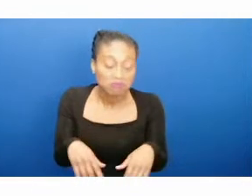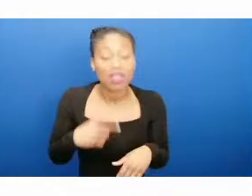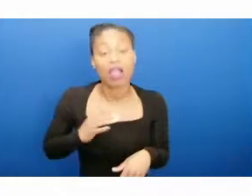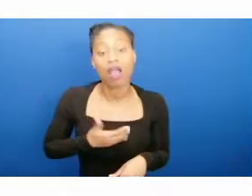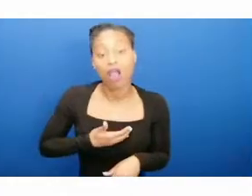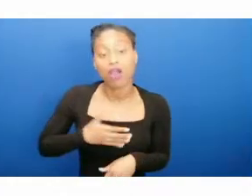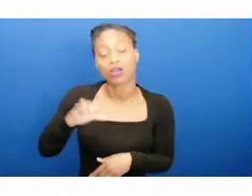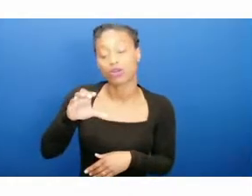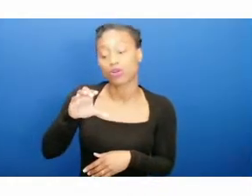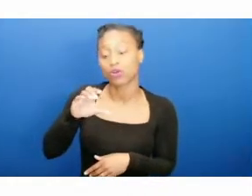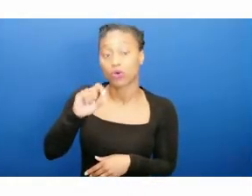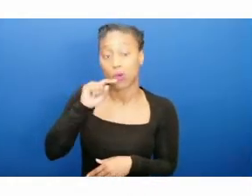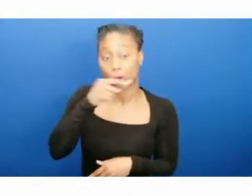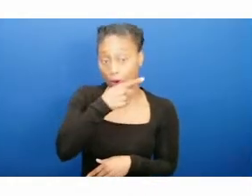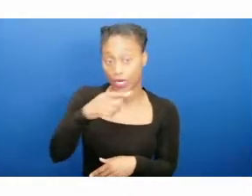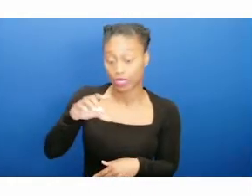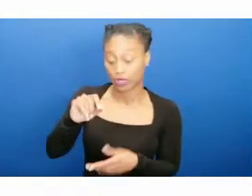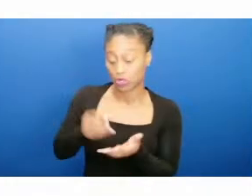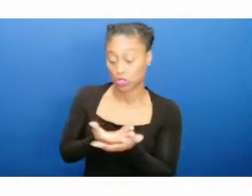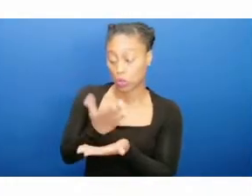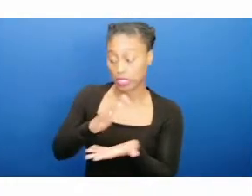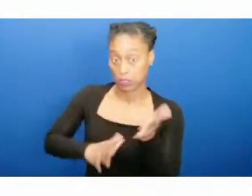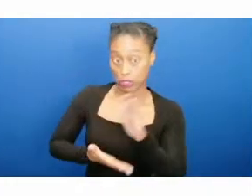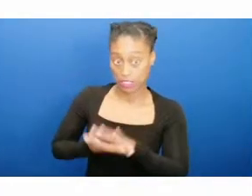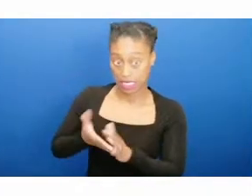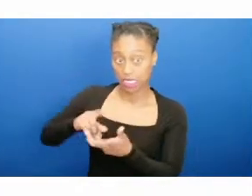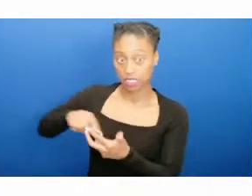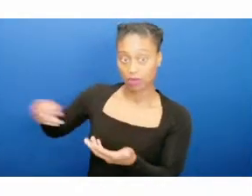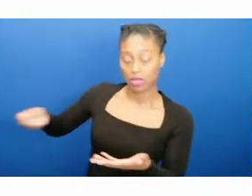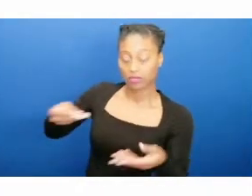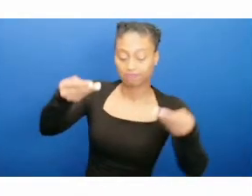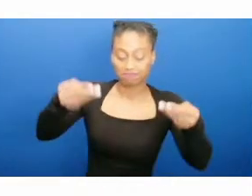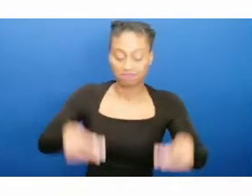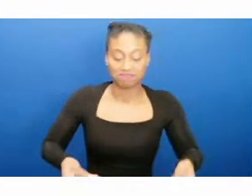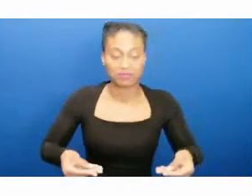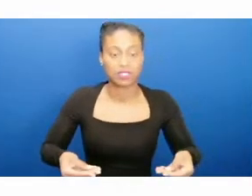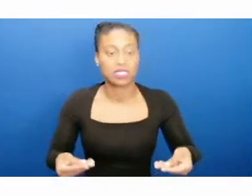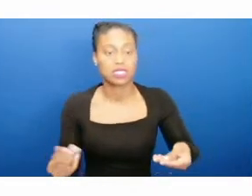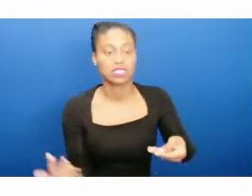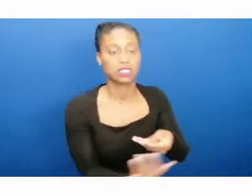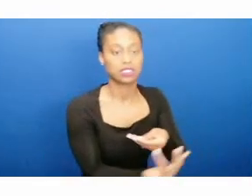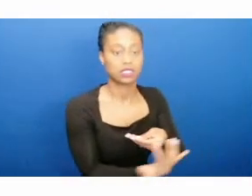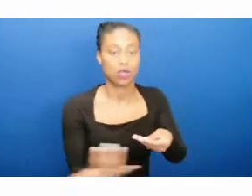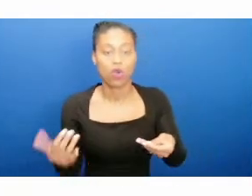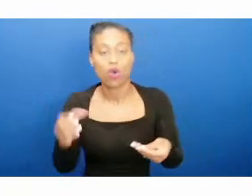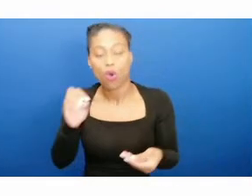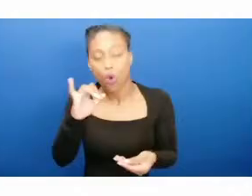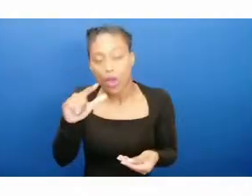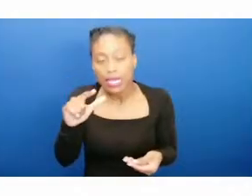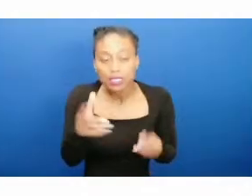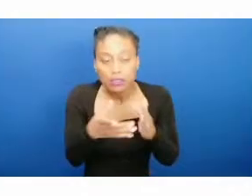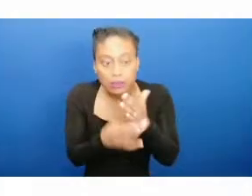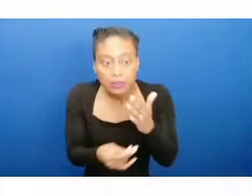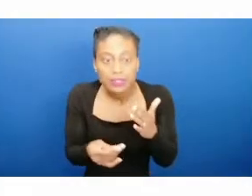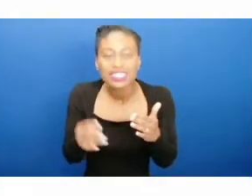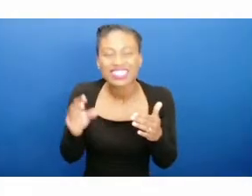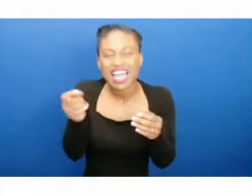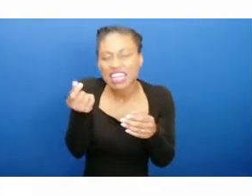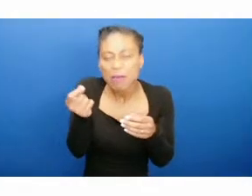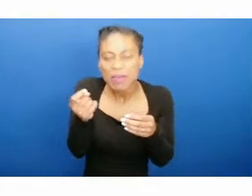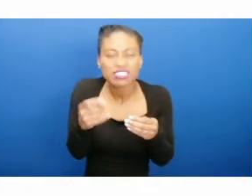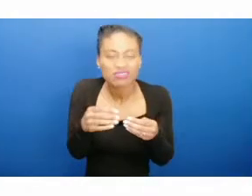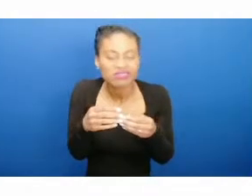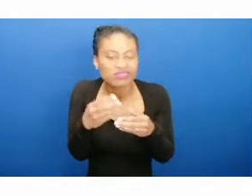tortillas and let them get coated on one side in the oil, because you know that corn tortillas can be a little bit